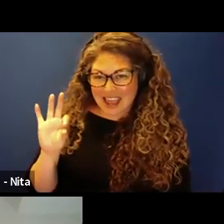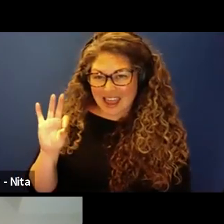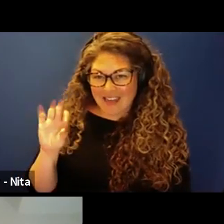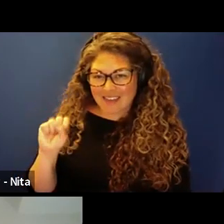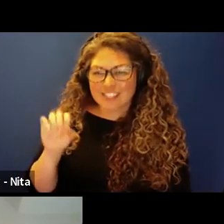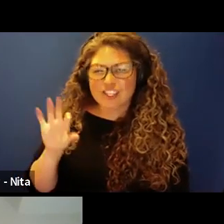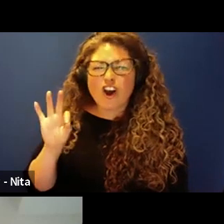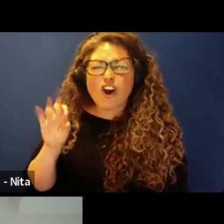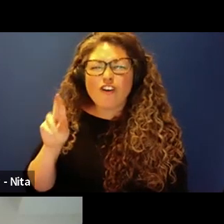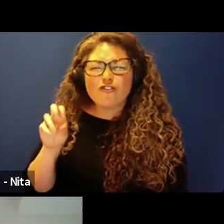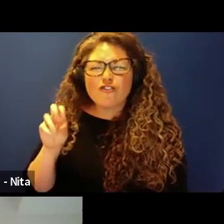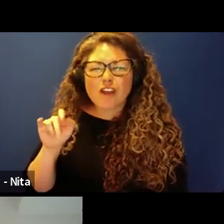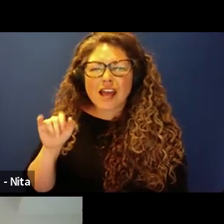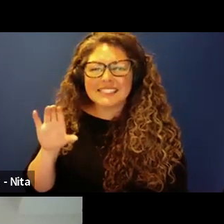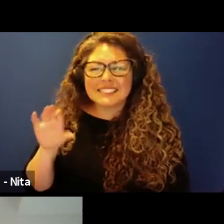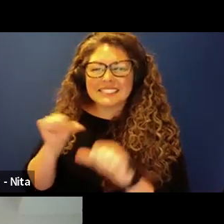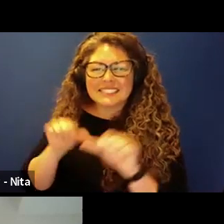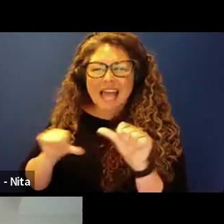science.